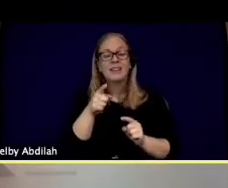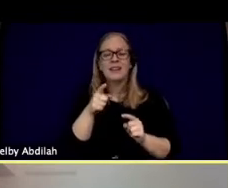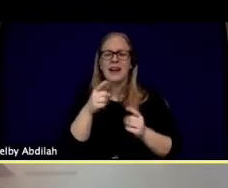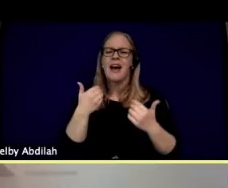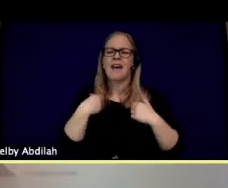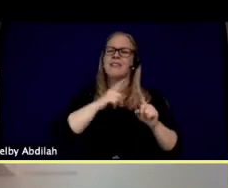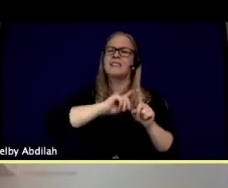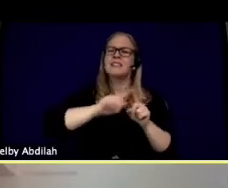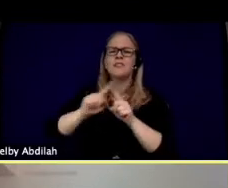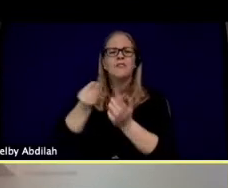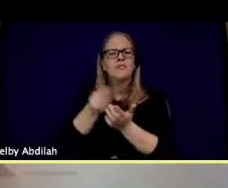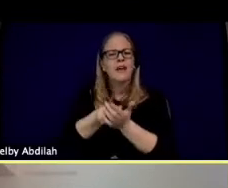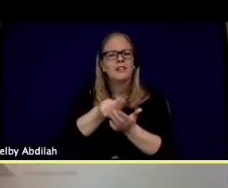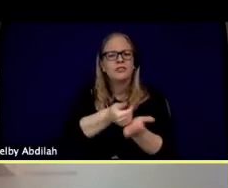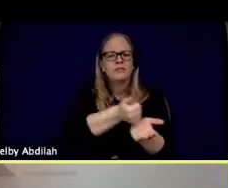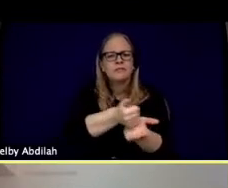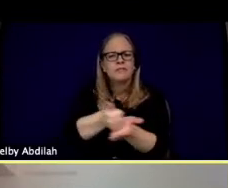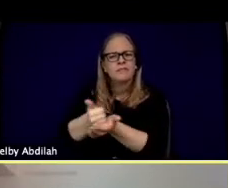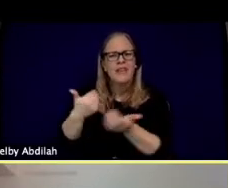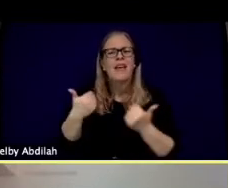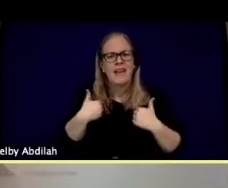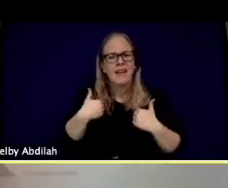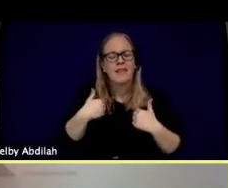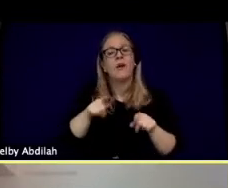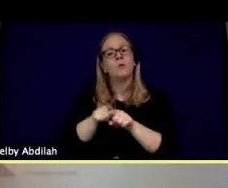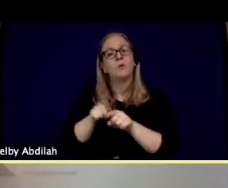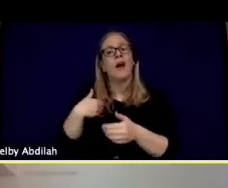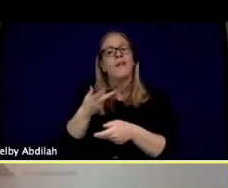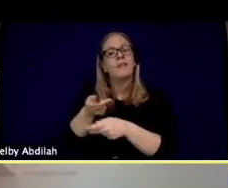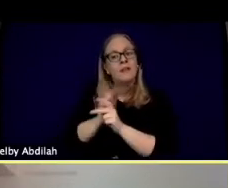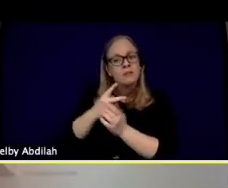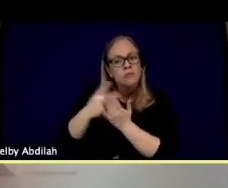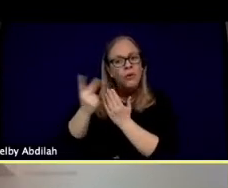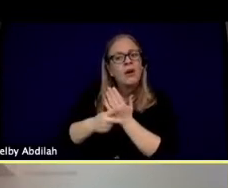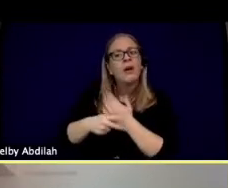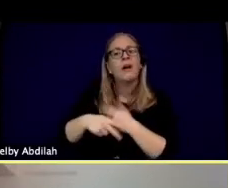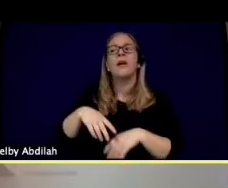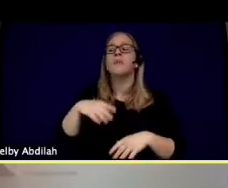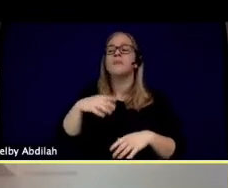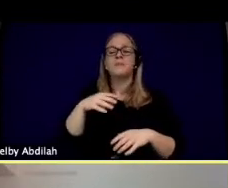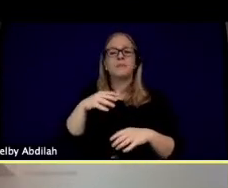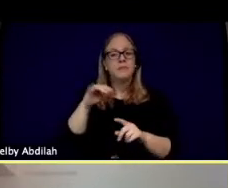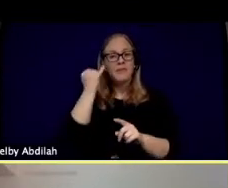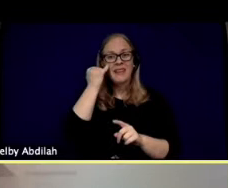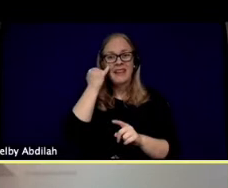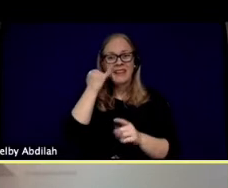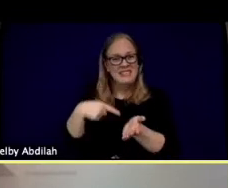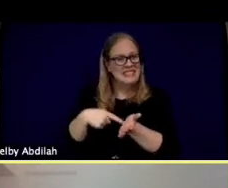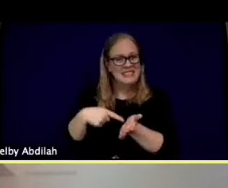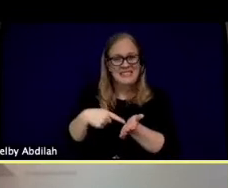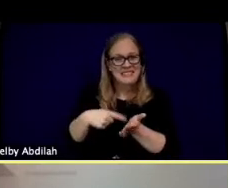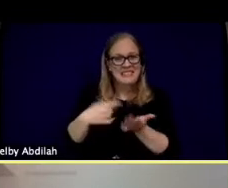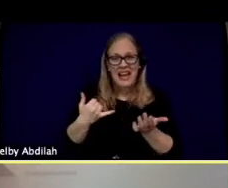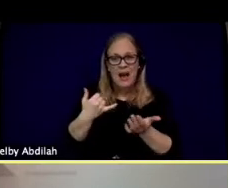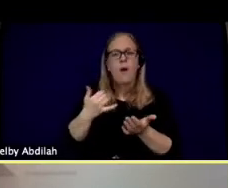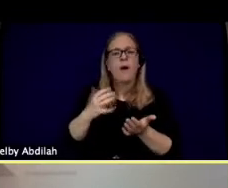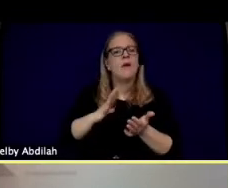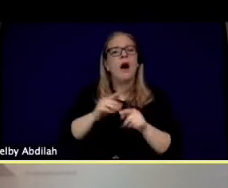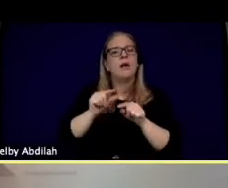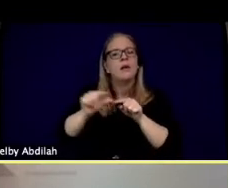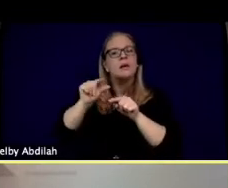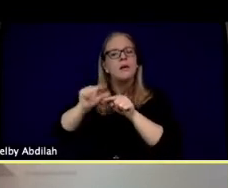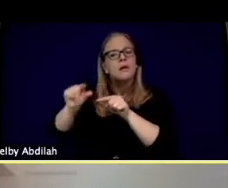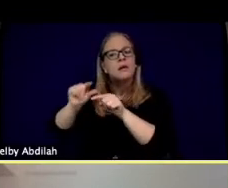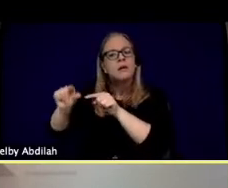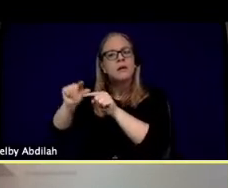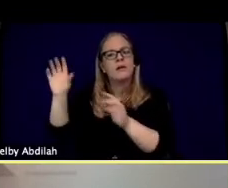different financing plans that are available out there, that if someone can't afford technology at one time, they might be able to pay it over